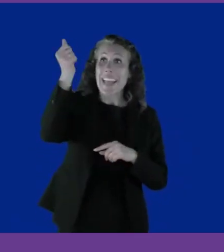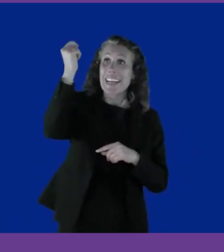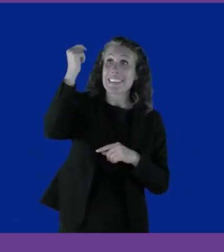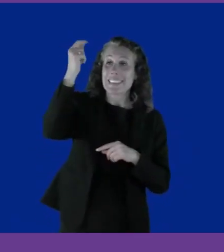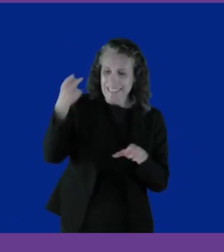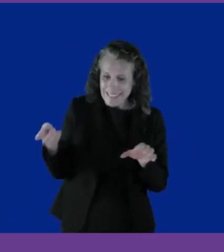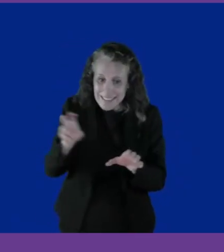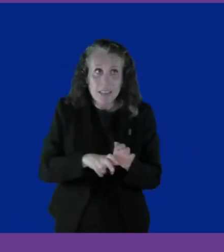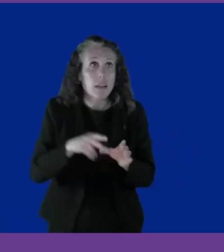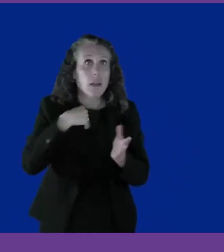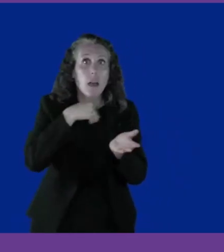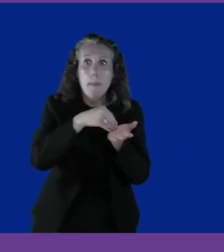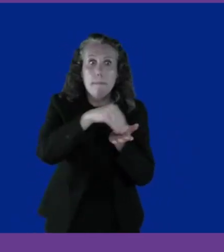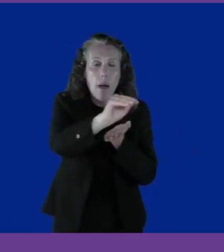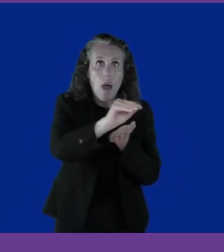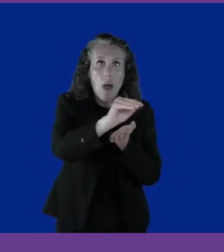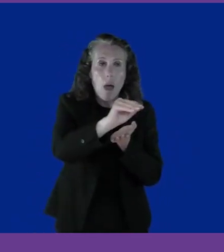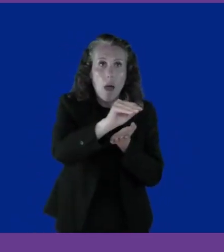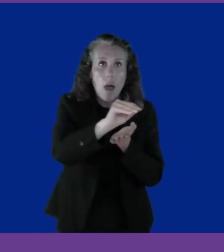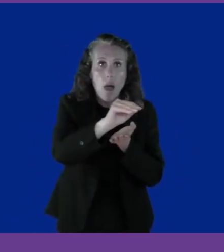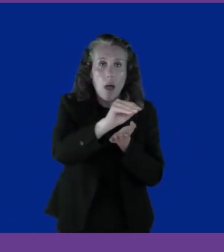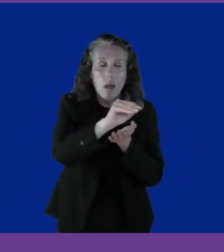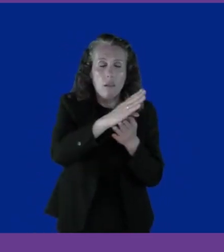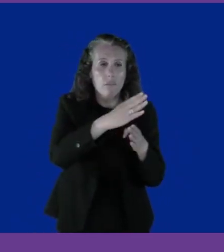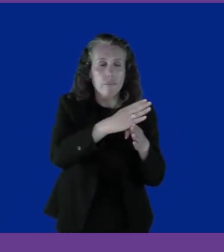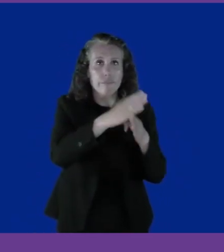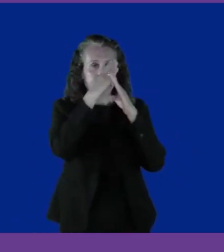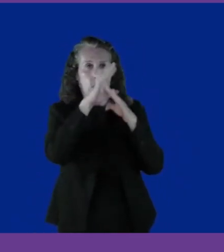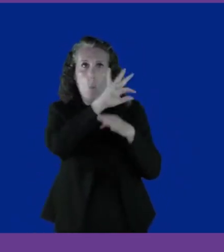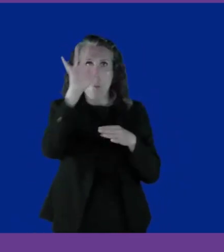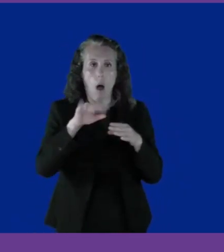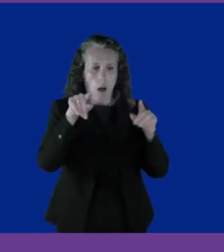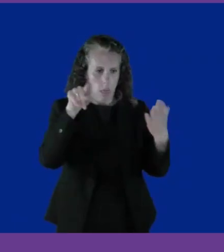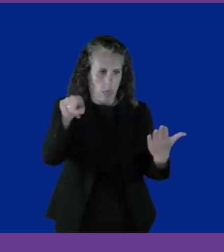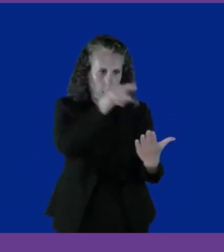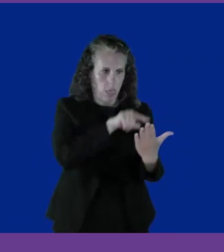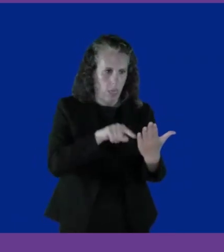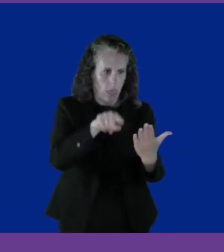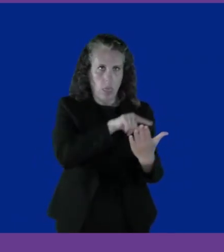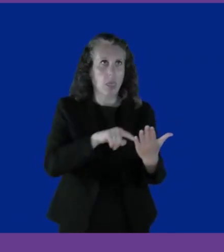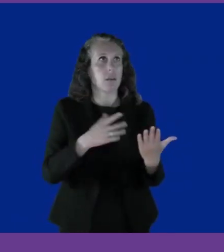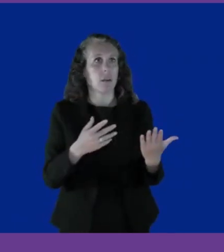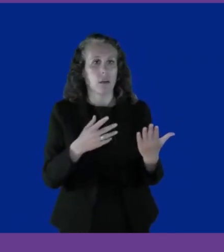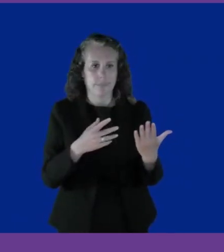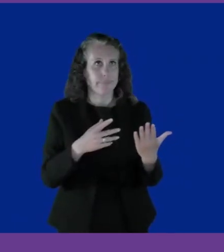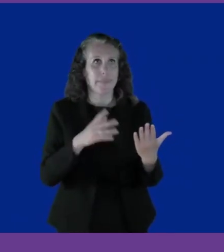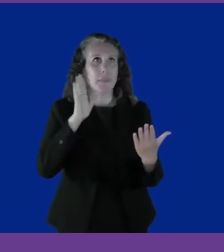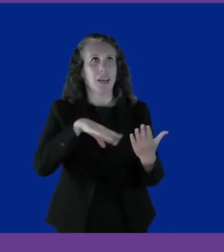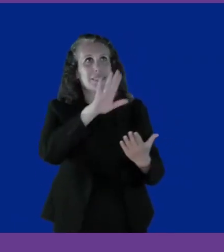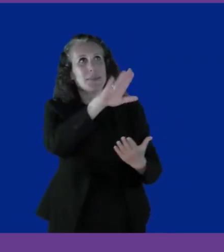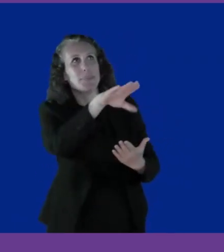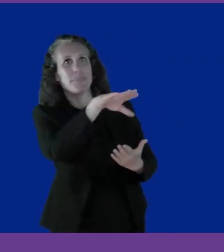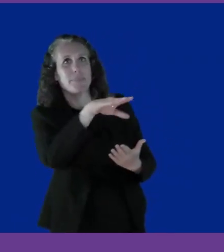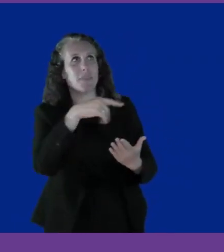was supposed to pay, had a totally inaccessible touchscreen, and had to give the secret code of the